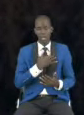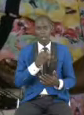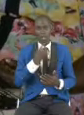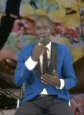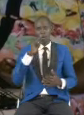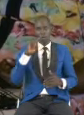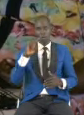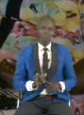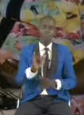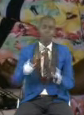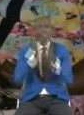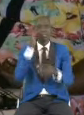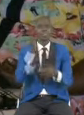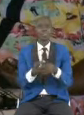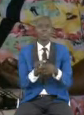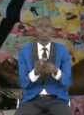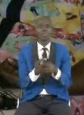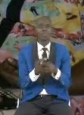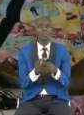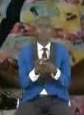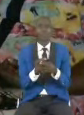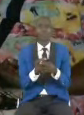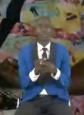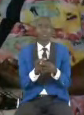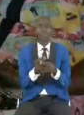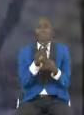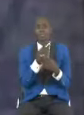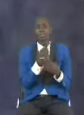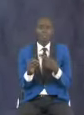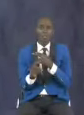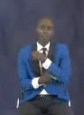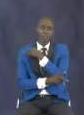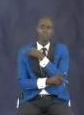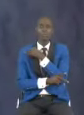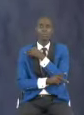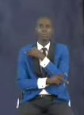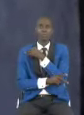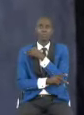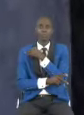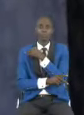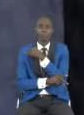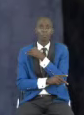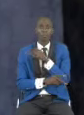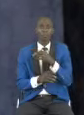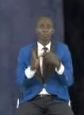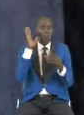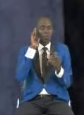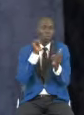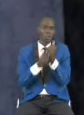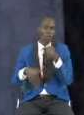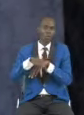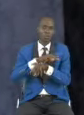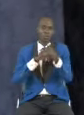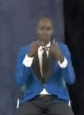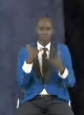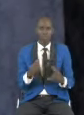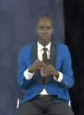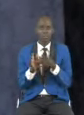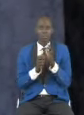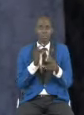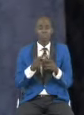name. The Passover is going to pass over you now. Calamity will